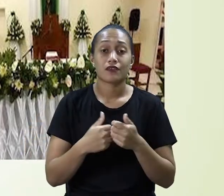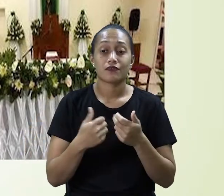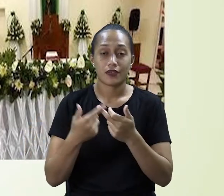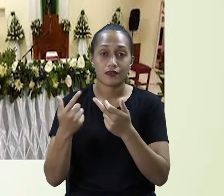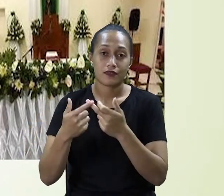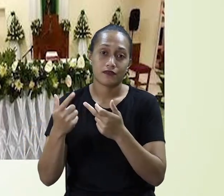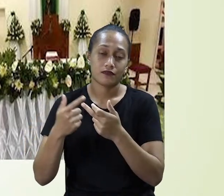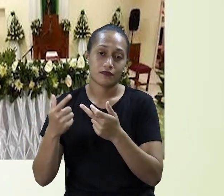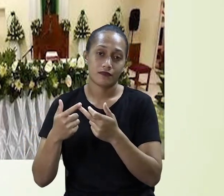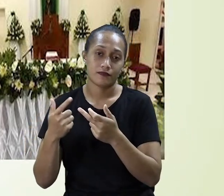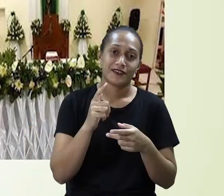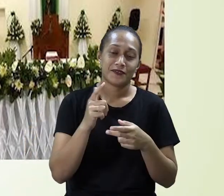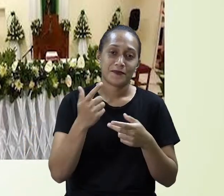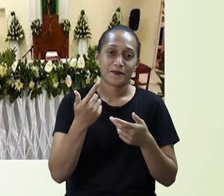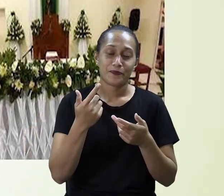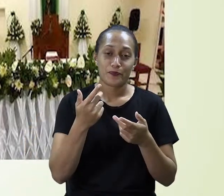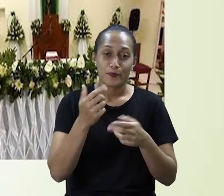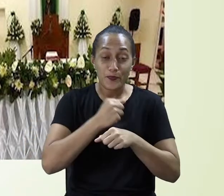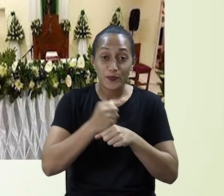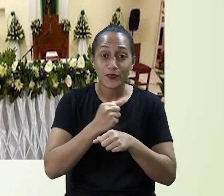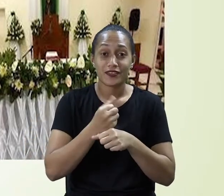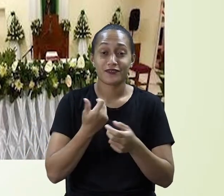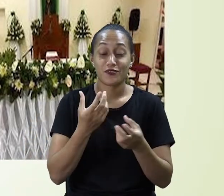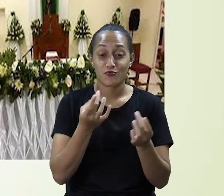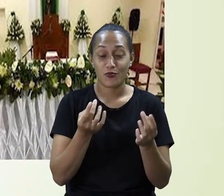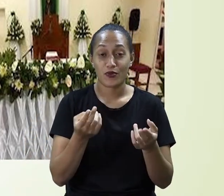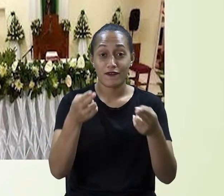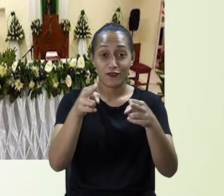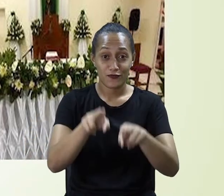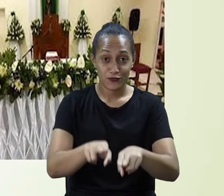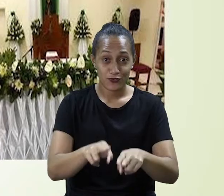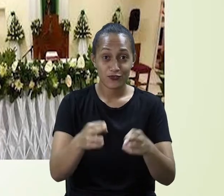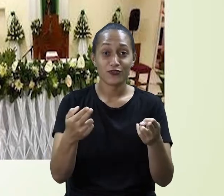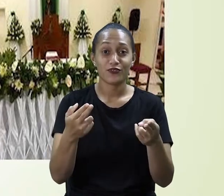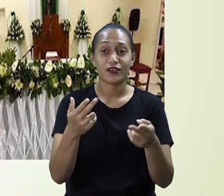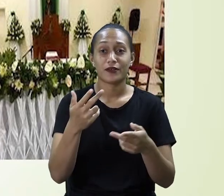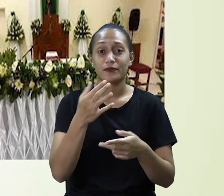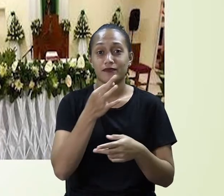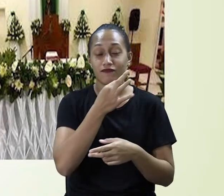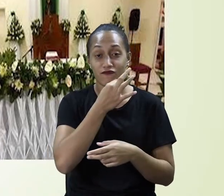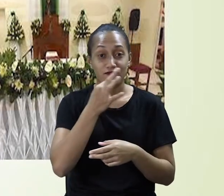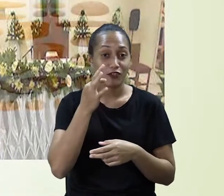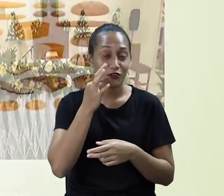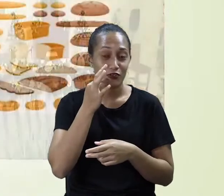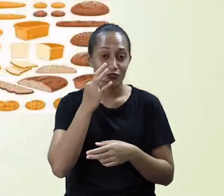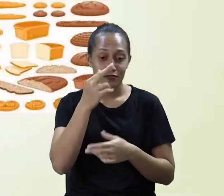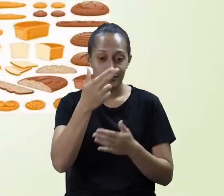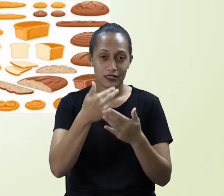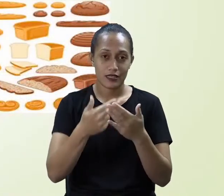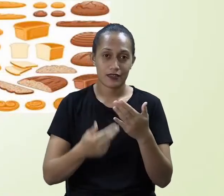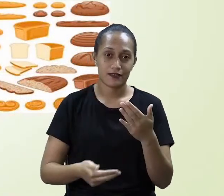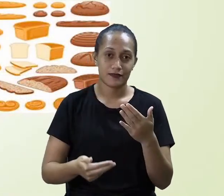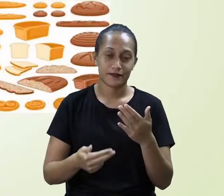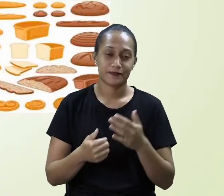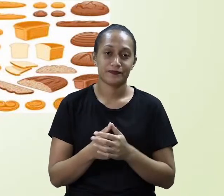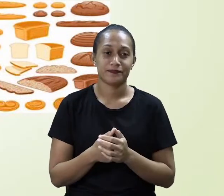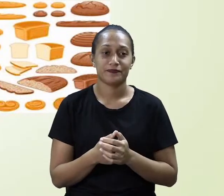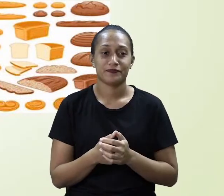wreaths for funerals, and they are sometimes called floral designer. A